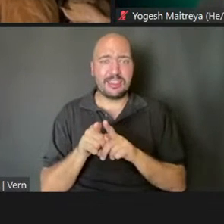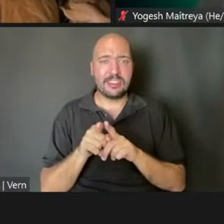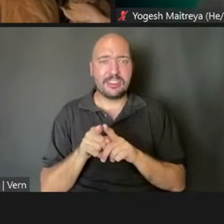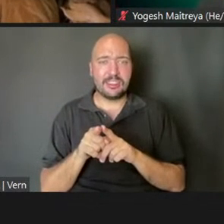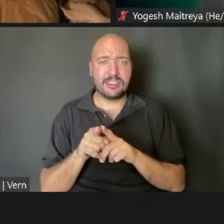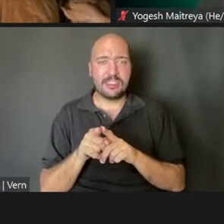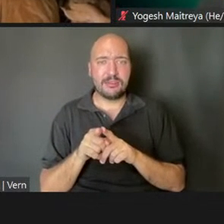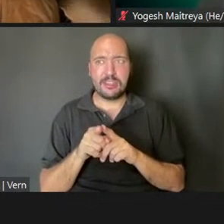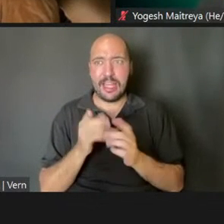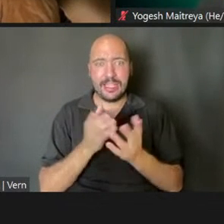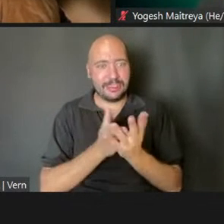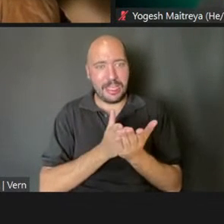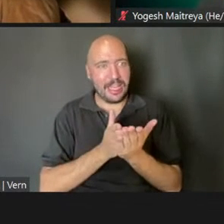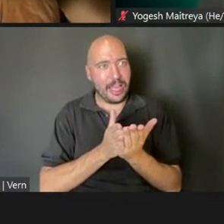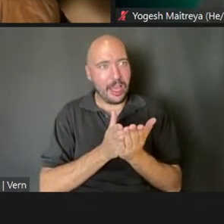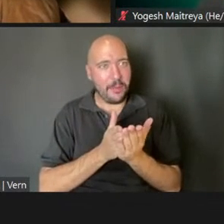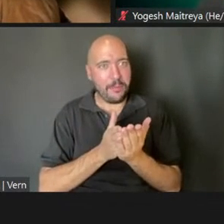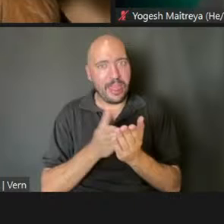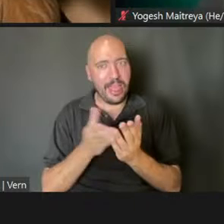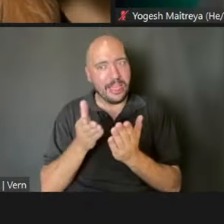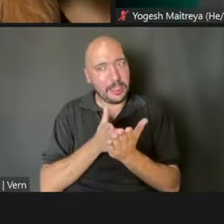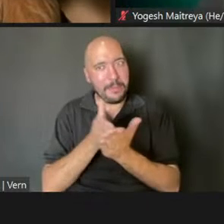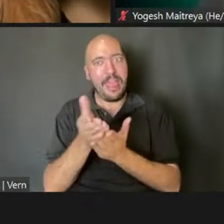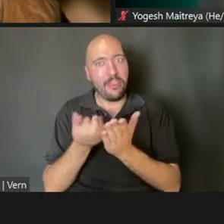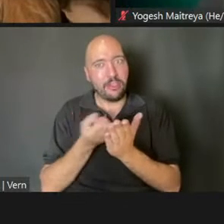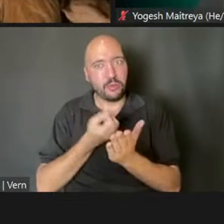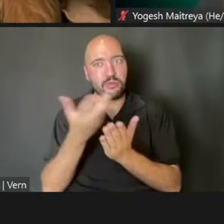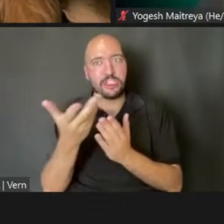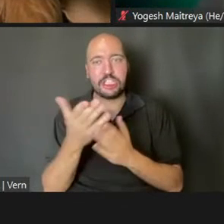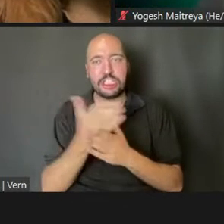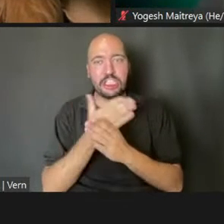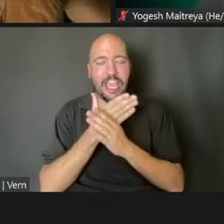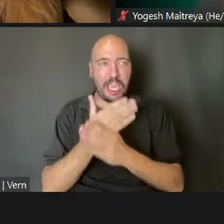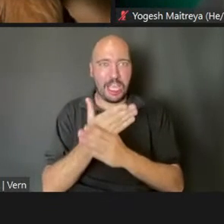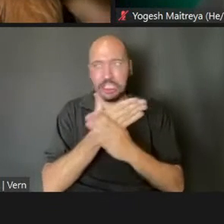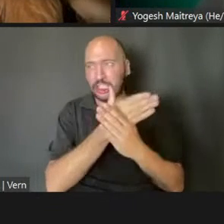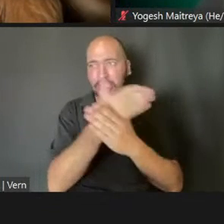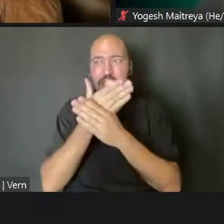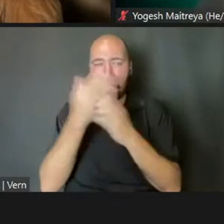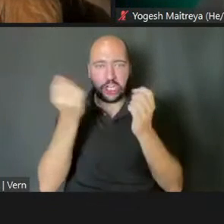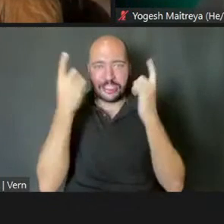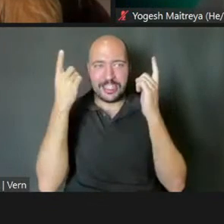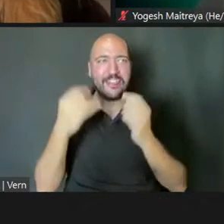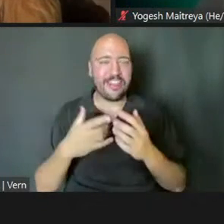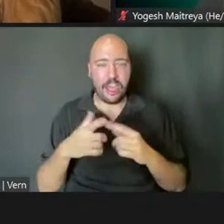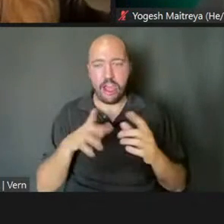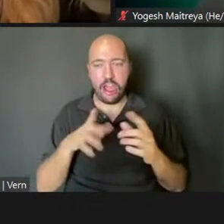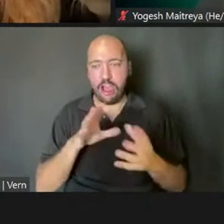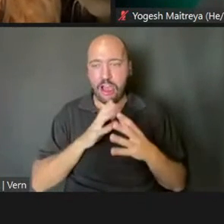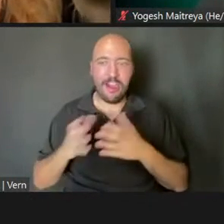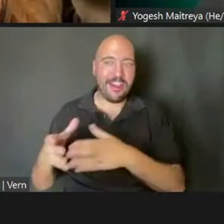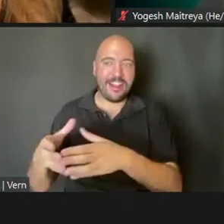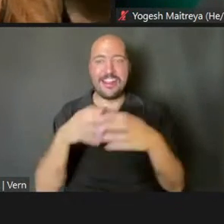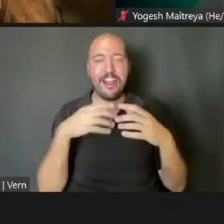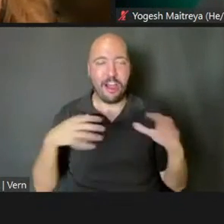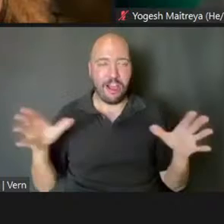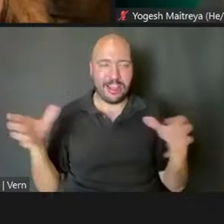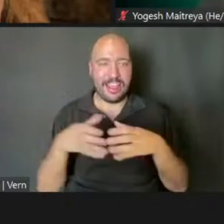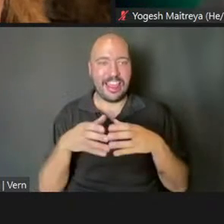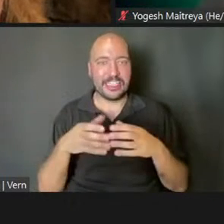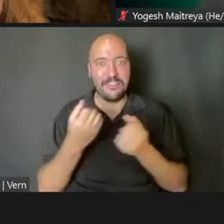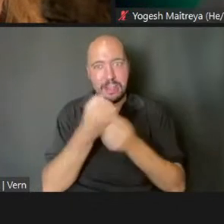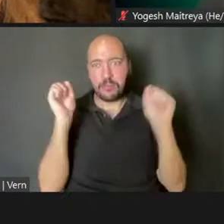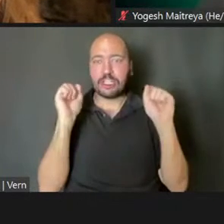a conduit to shared understanding and to the collective liberation that so much of our art is pointing